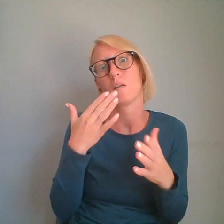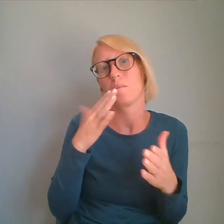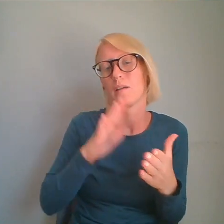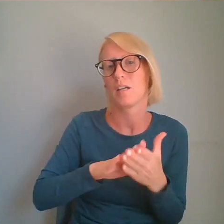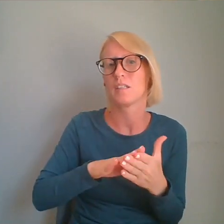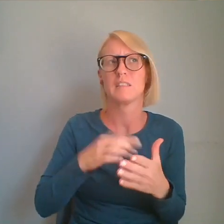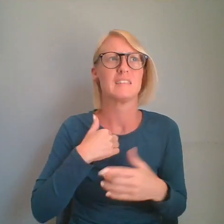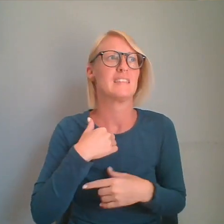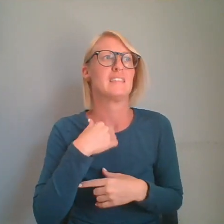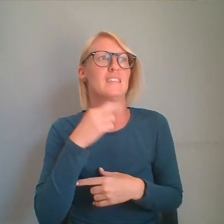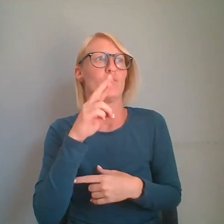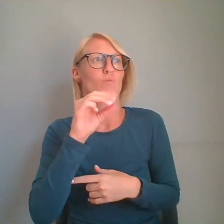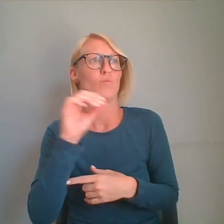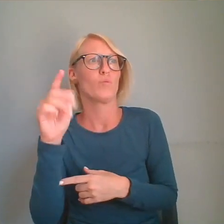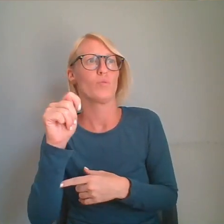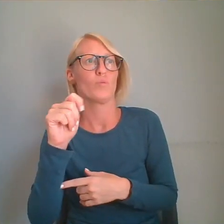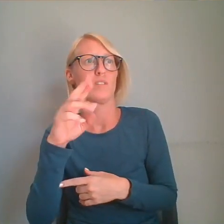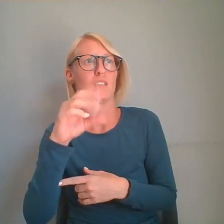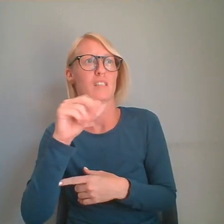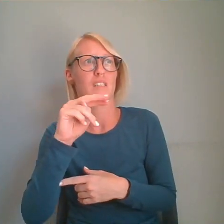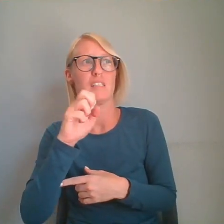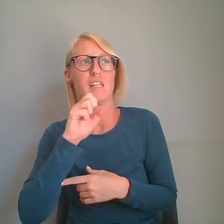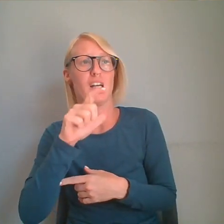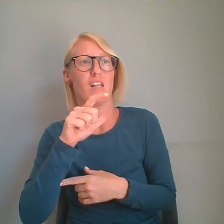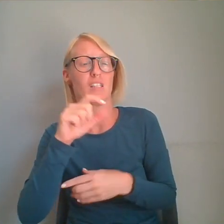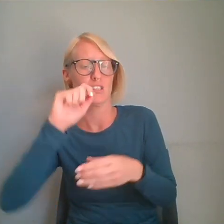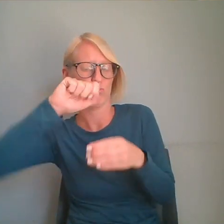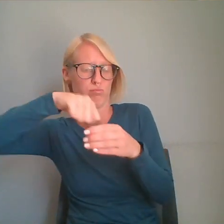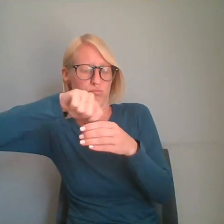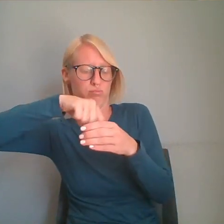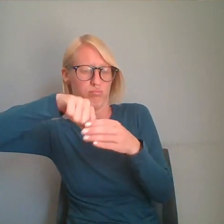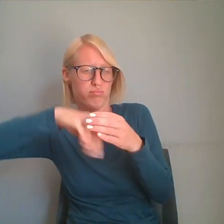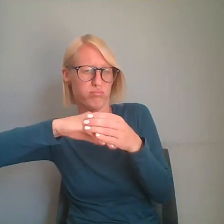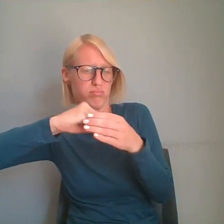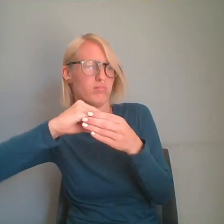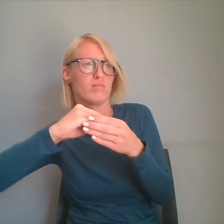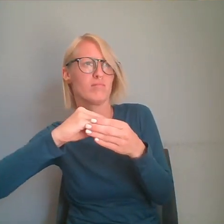you don't. I don't see any cavities of any sort.